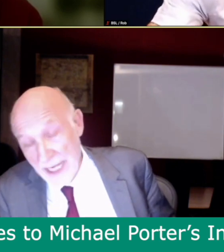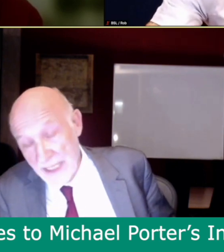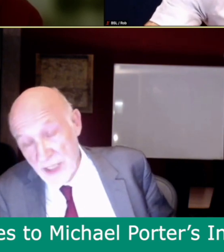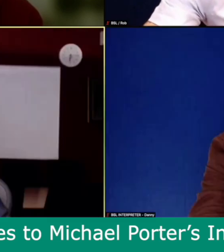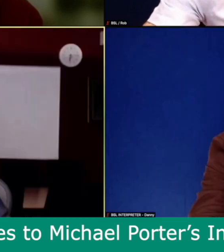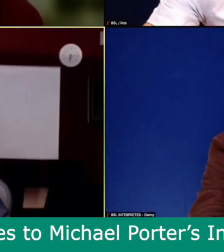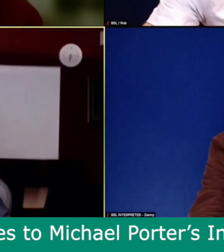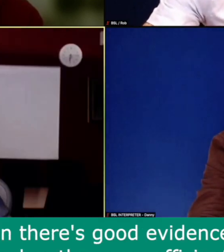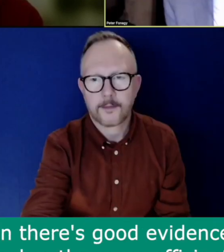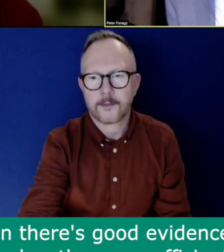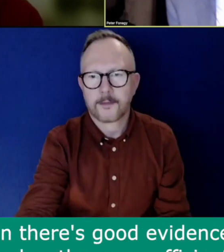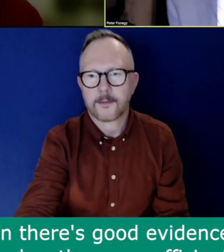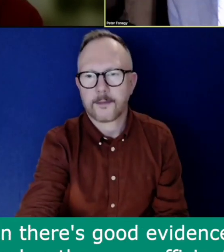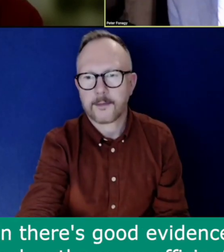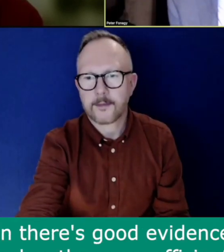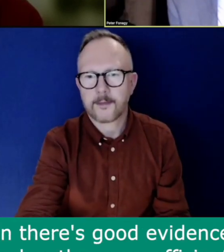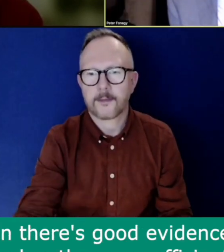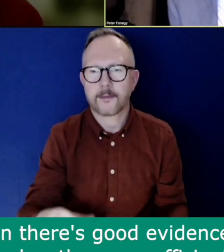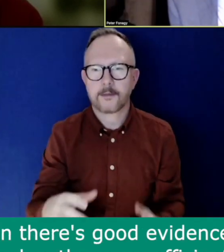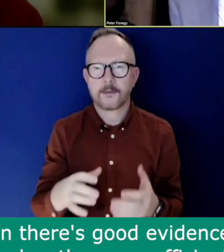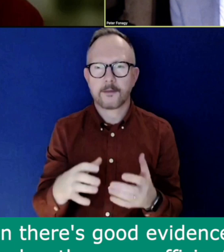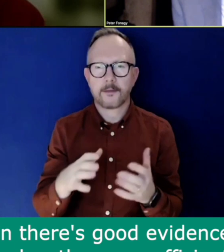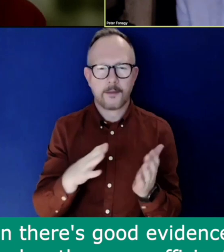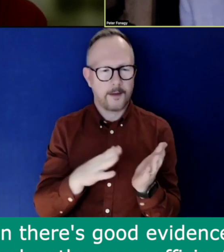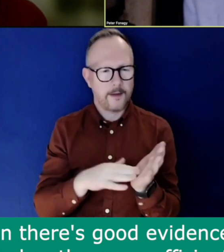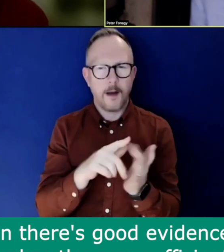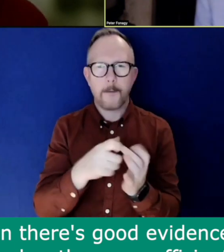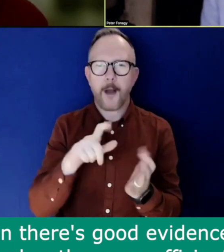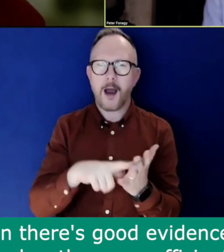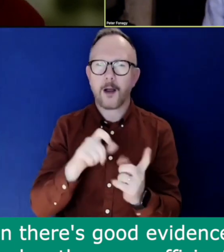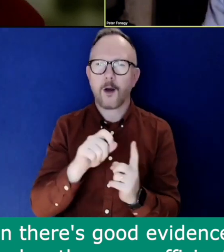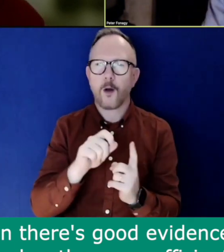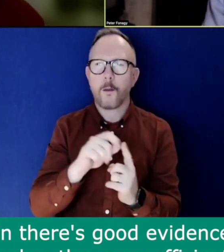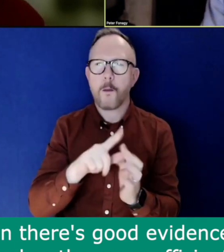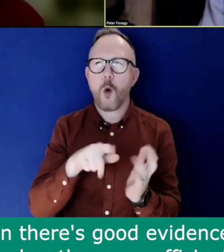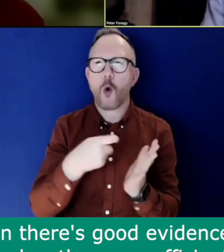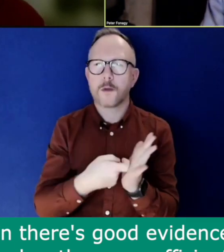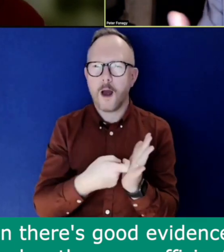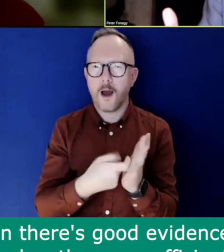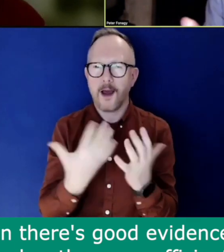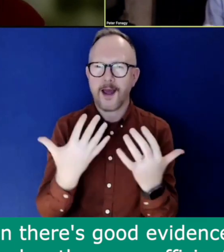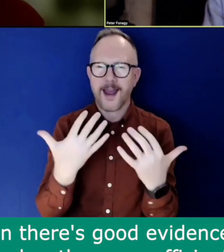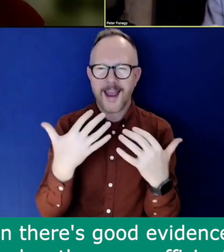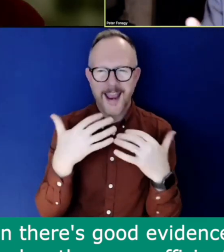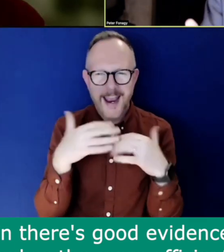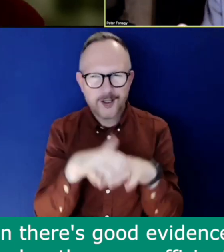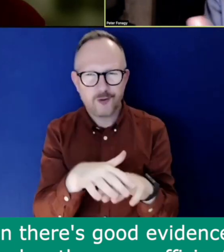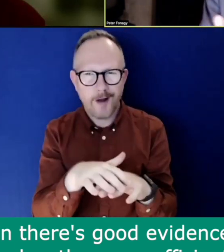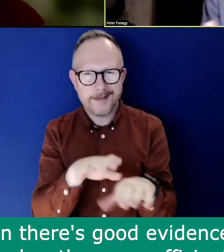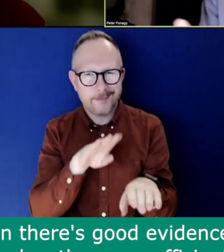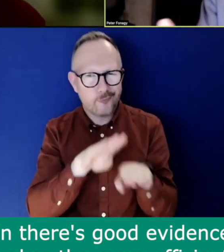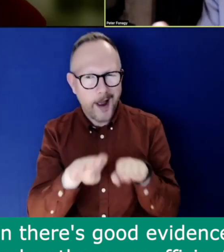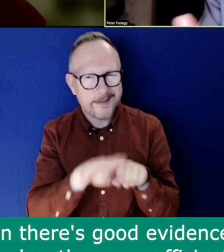integrated practice units, wherein there is a great deal of good evidence that